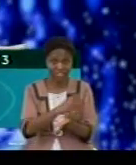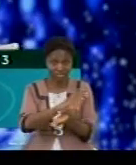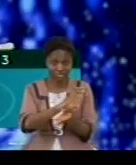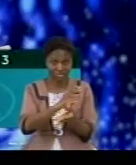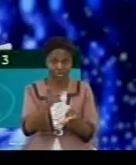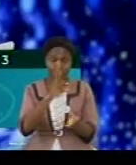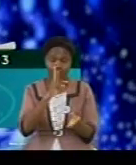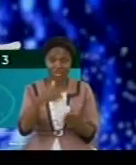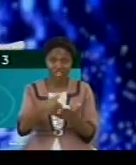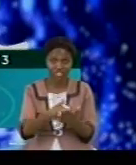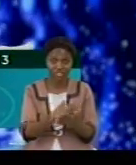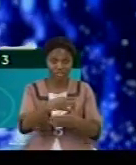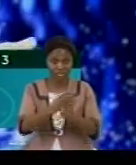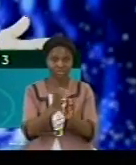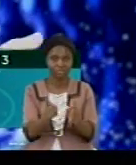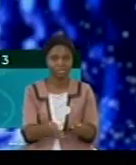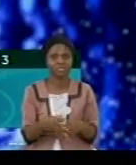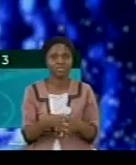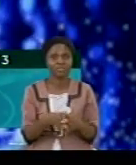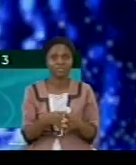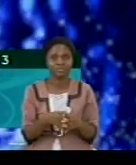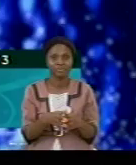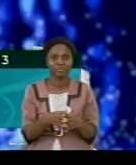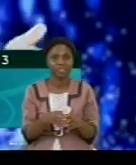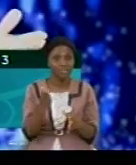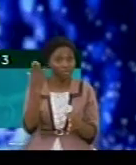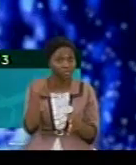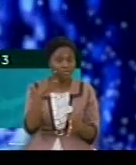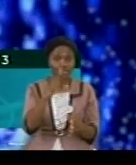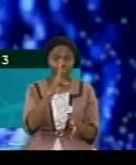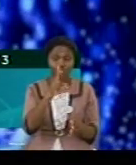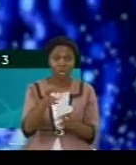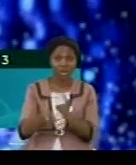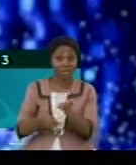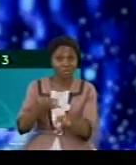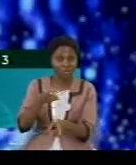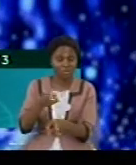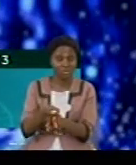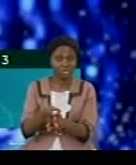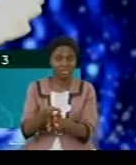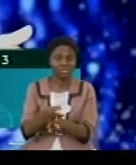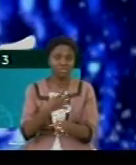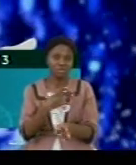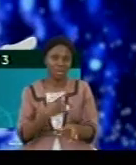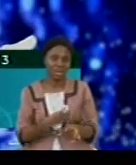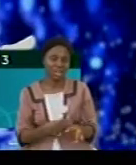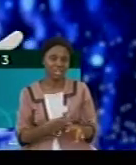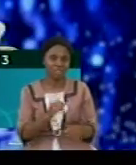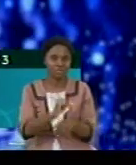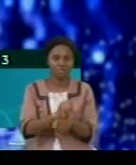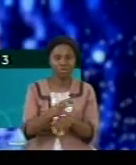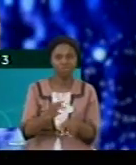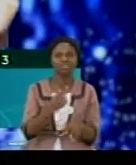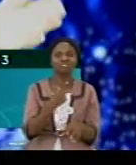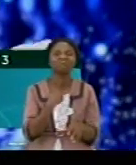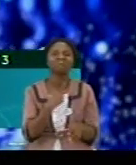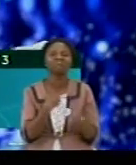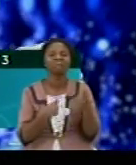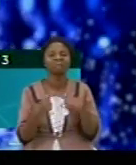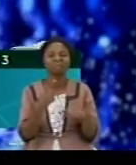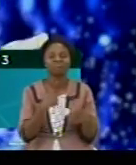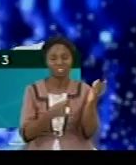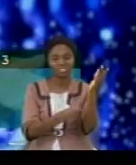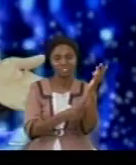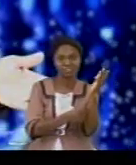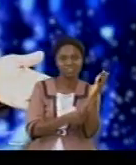are carnal, worldly. And only the works of the flesh you are pursuing and you are exhibiting in